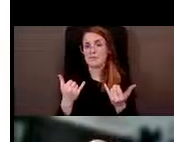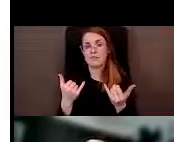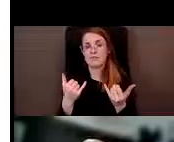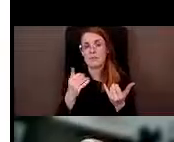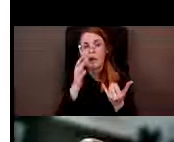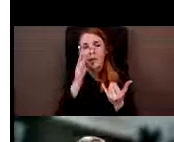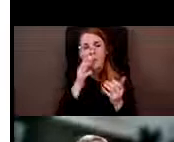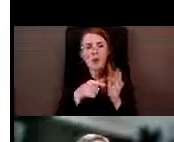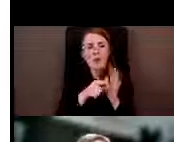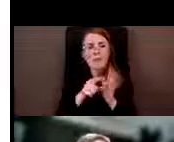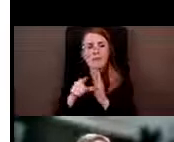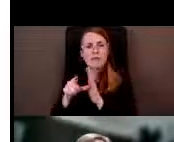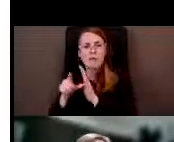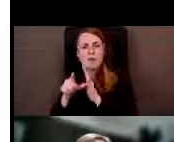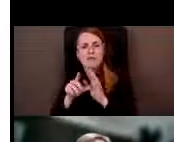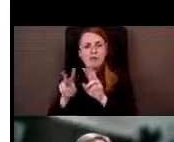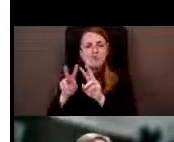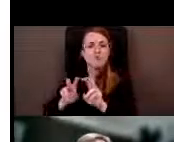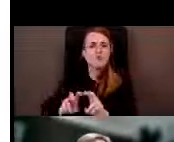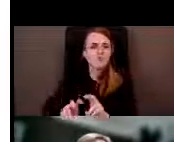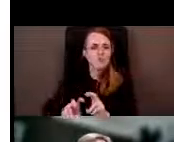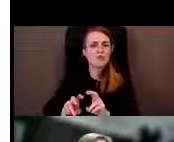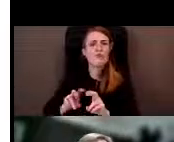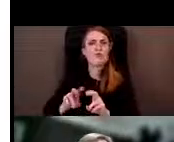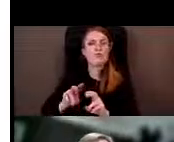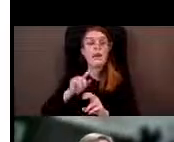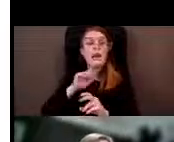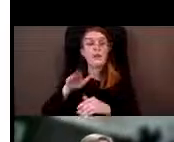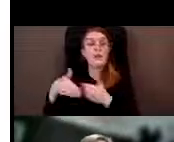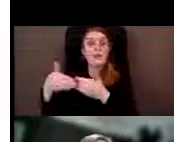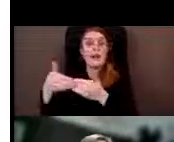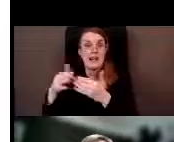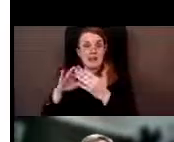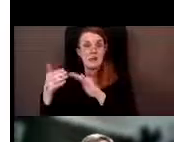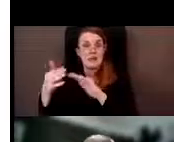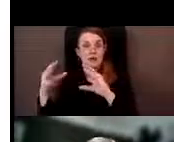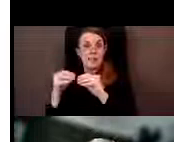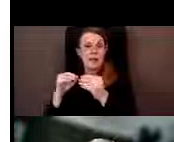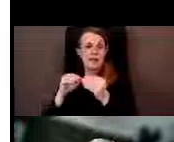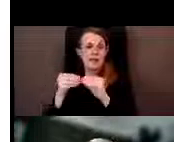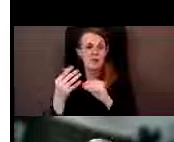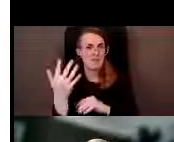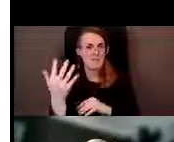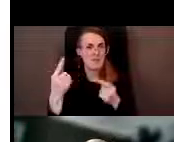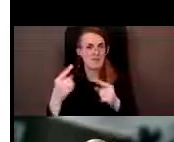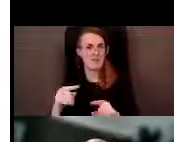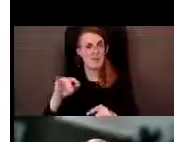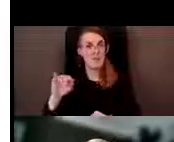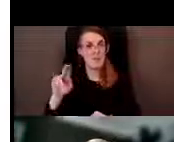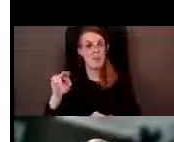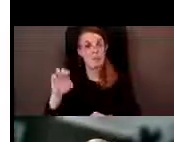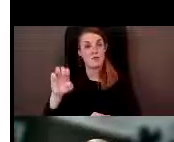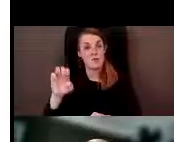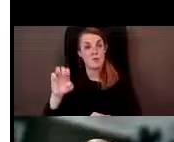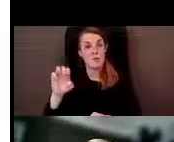reviewed in community meeting number 5 in June, and eventually presented